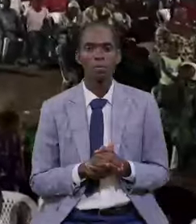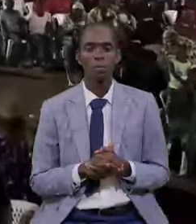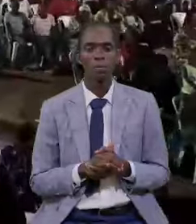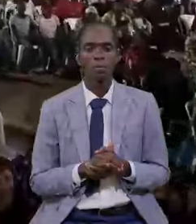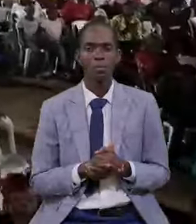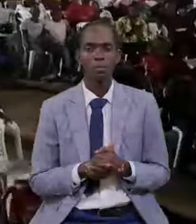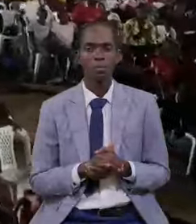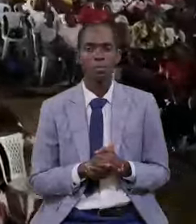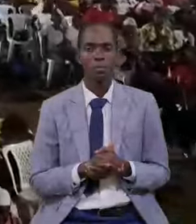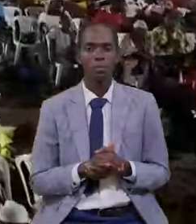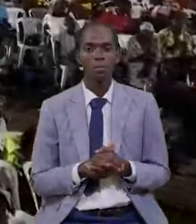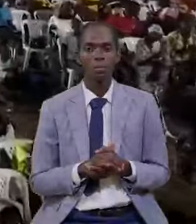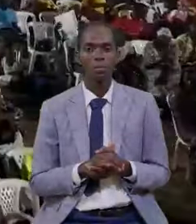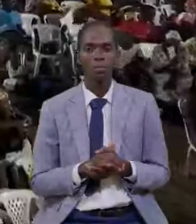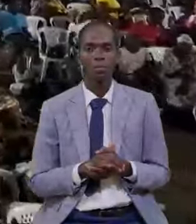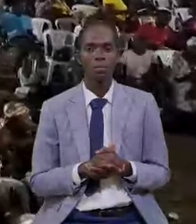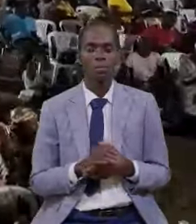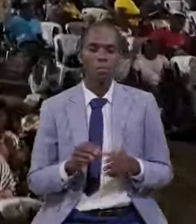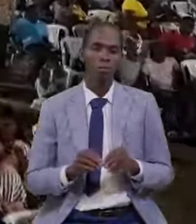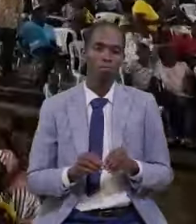Spread yourselves.